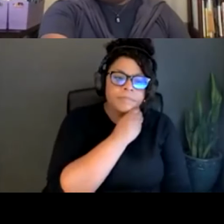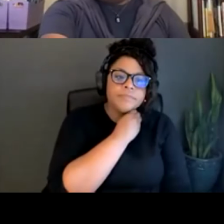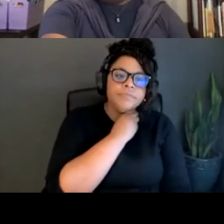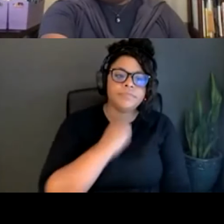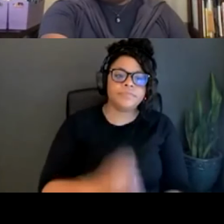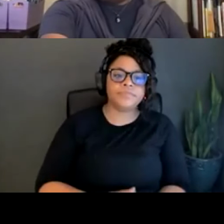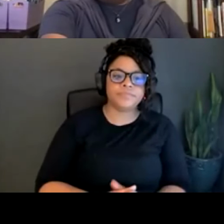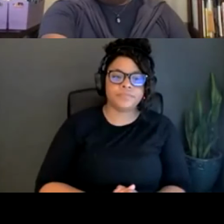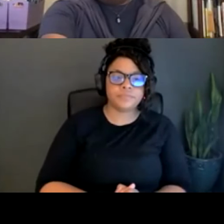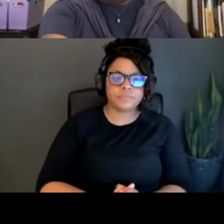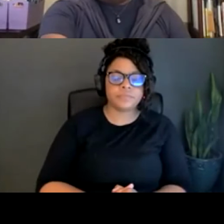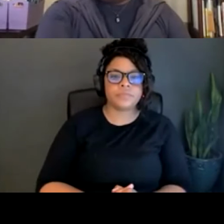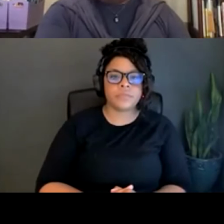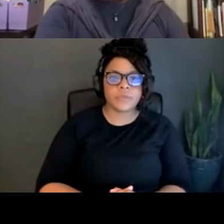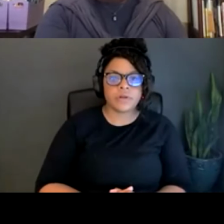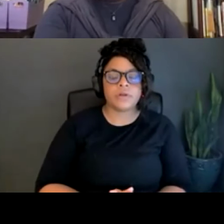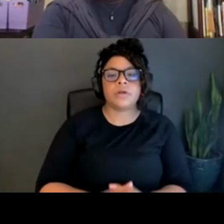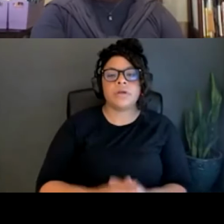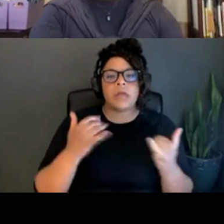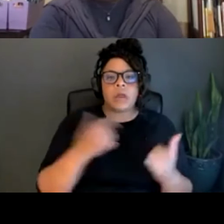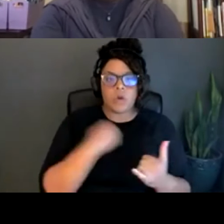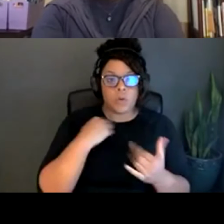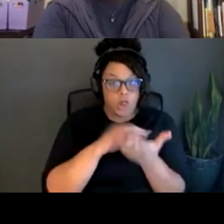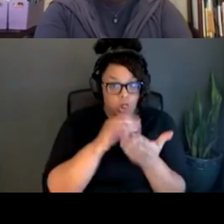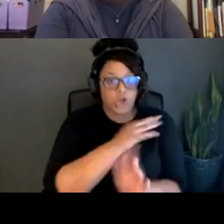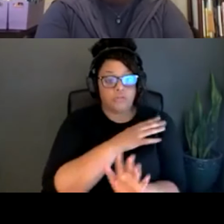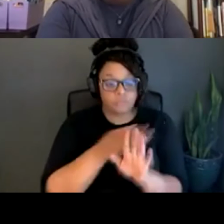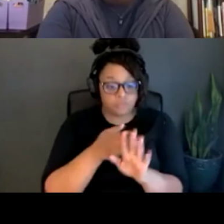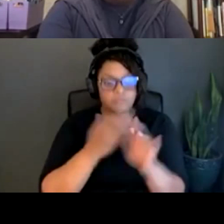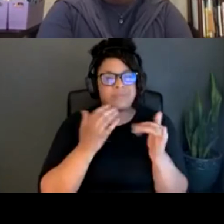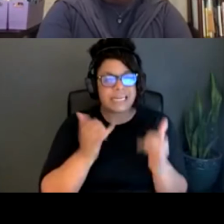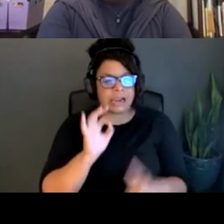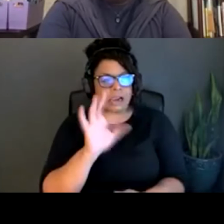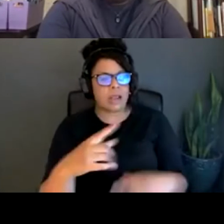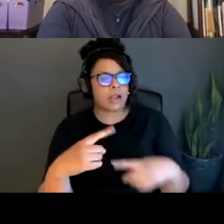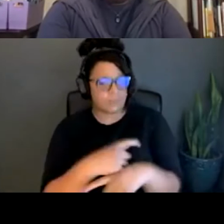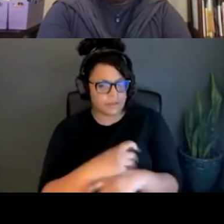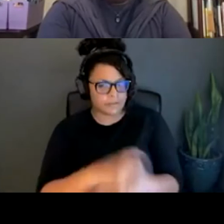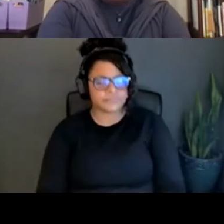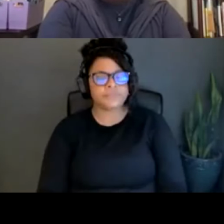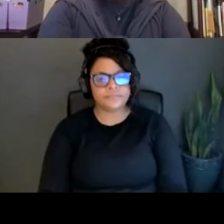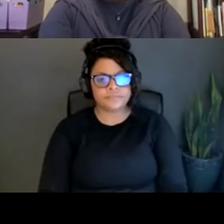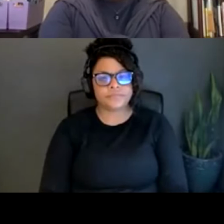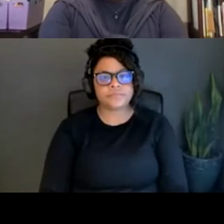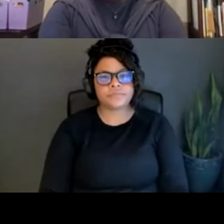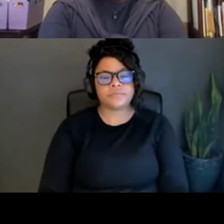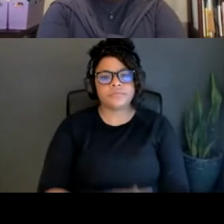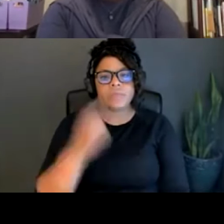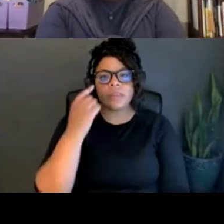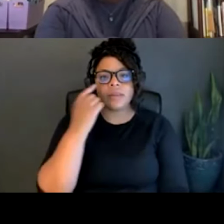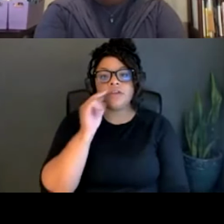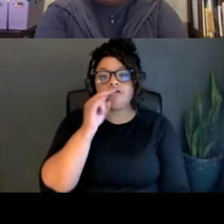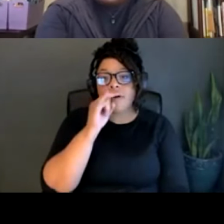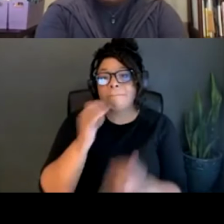know, I want to now complicate this by thinking about when child's play is